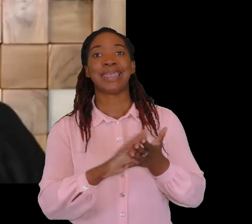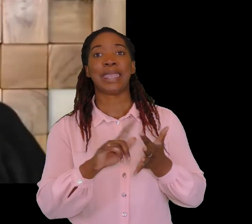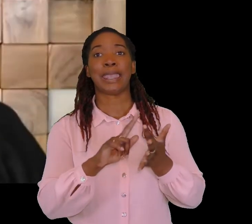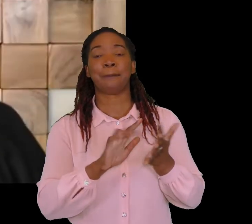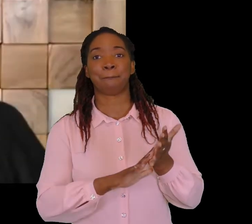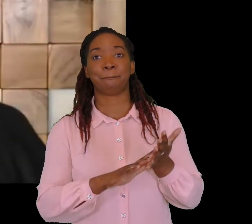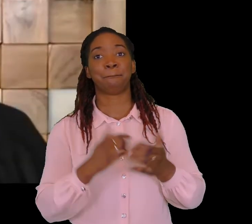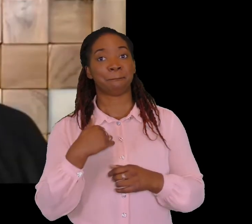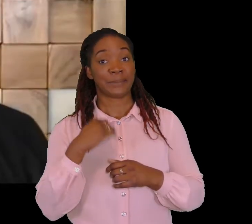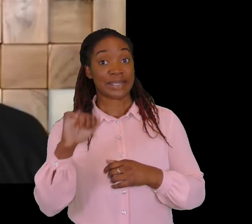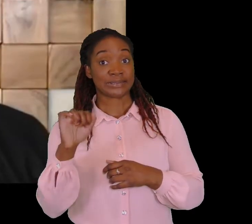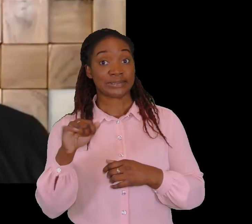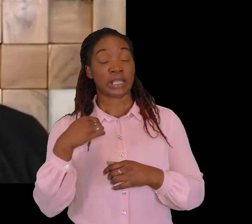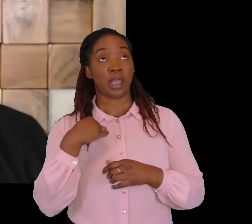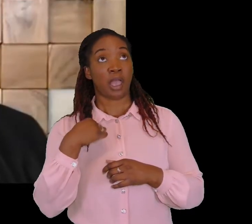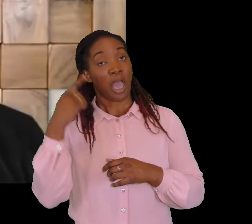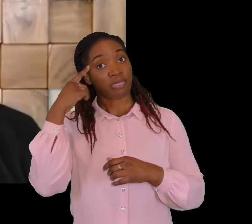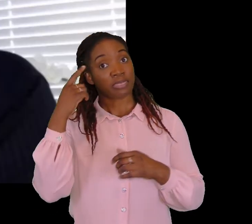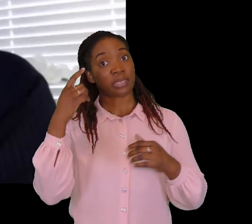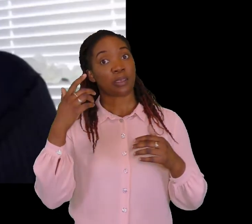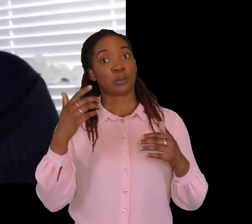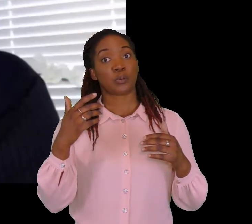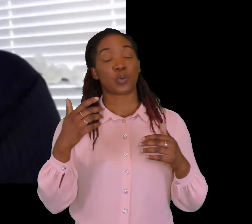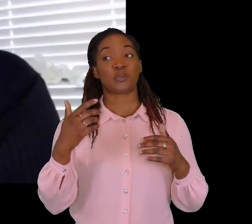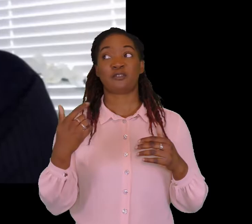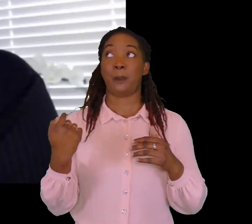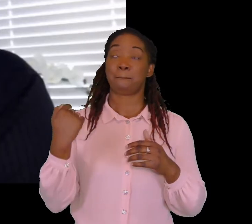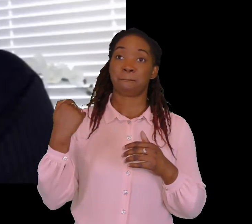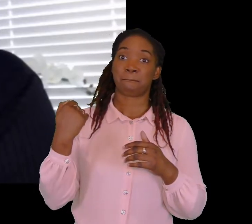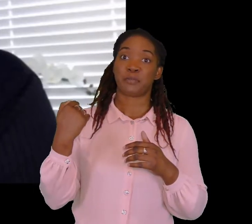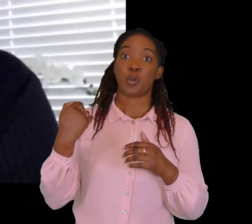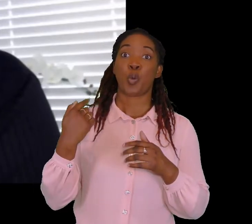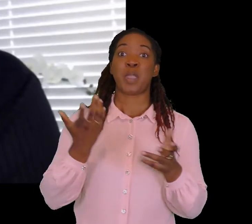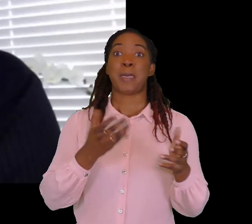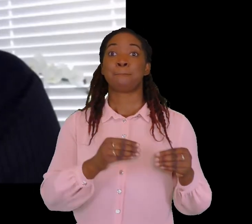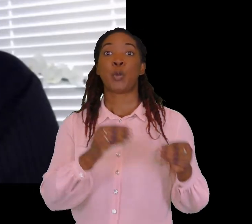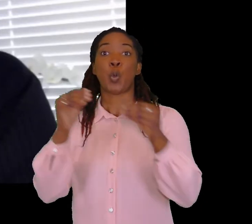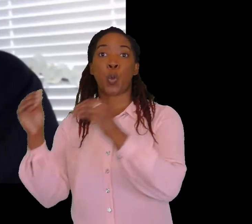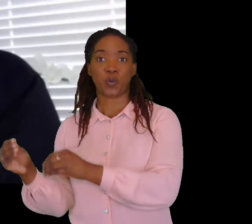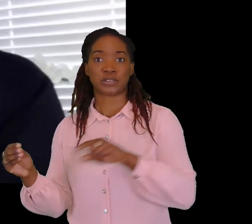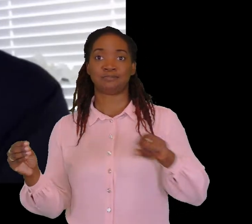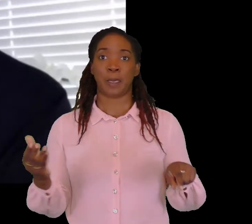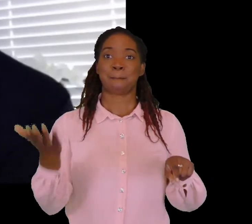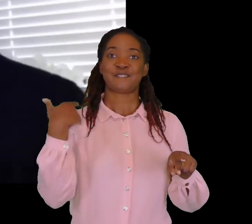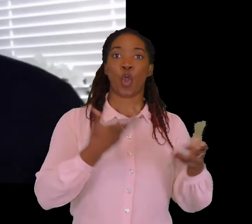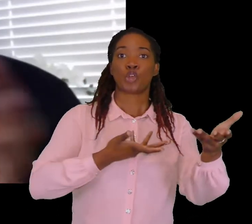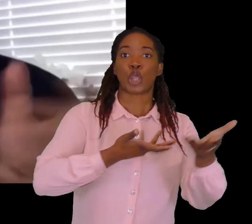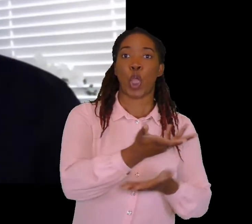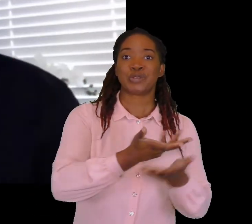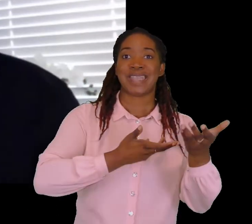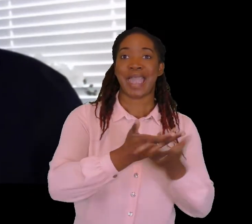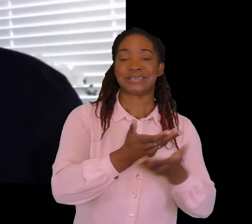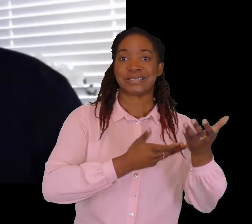bit. Sorry, I just think that we moved from a time of negotiated arrangements within a specific